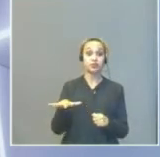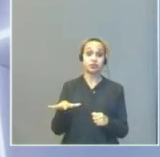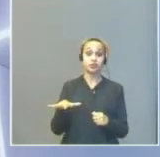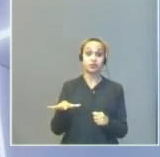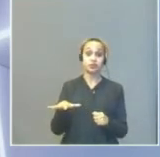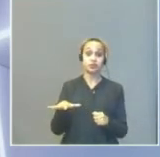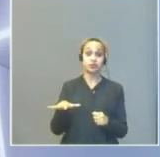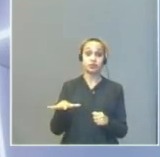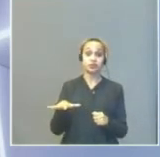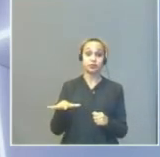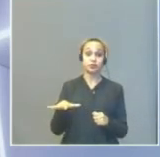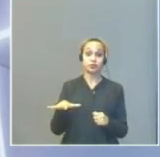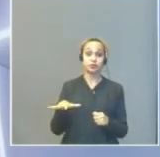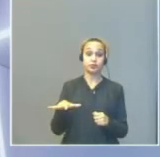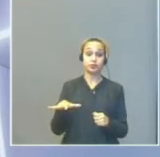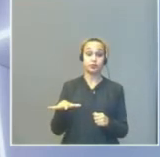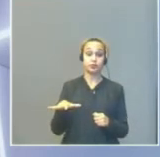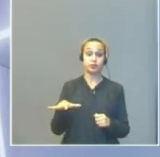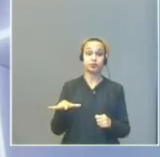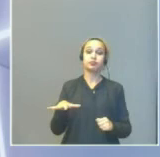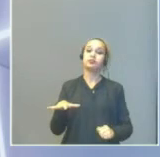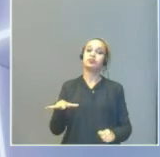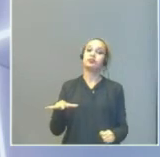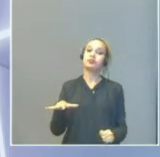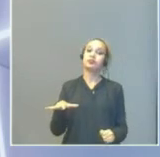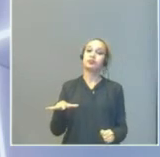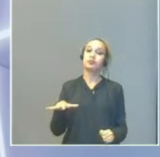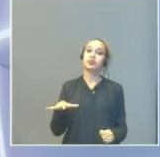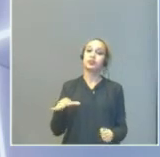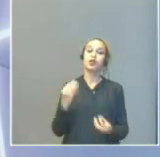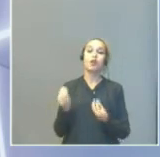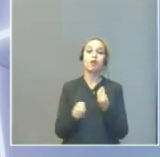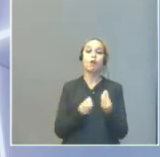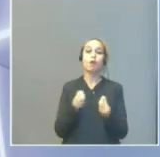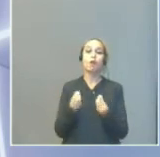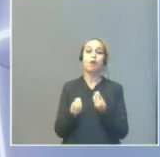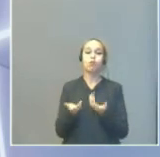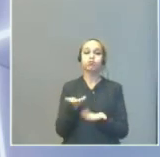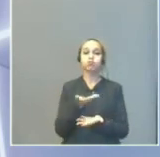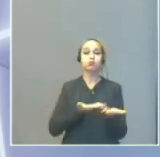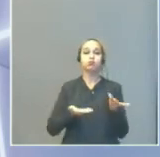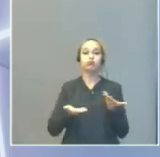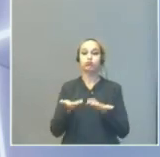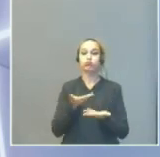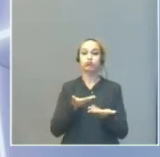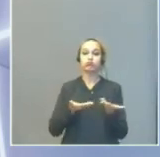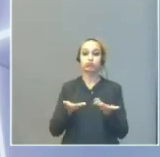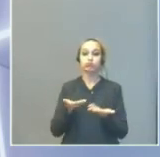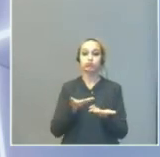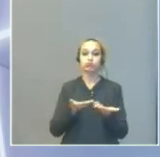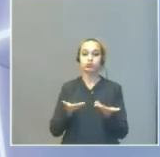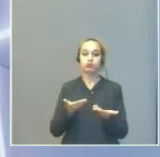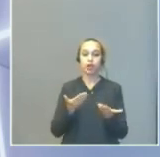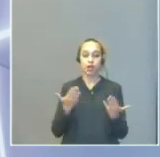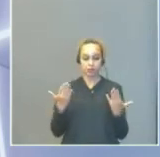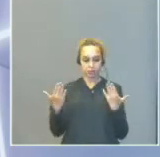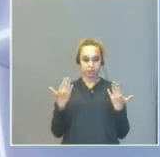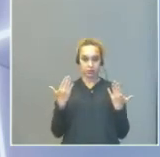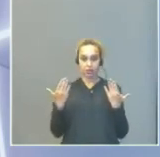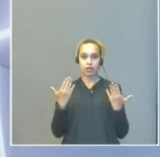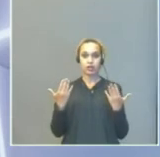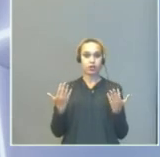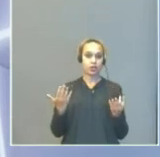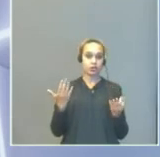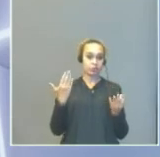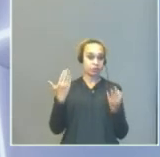was, how do we integrate traditional psychotherapy with Western-styled psychotherapy? How do we